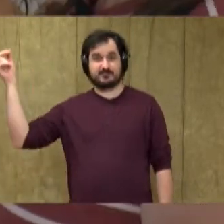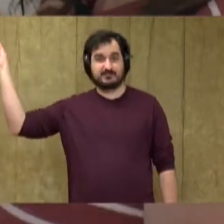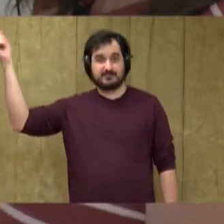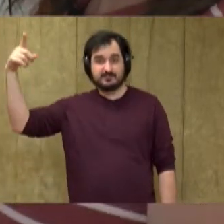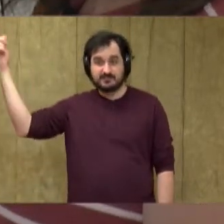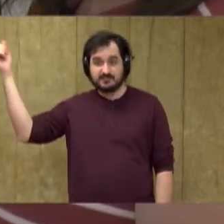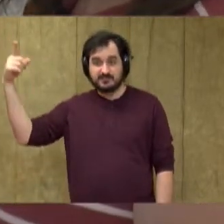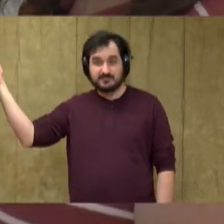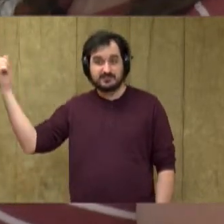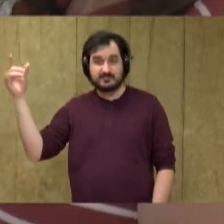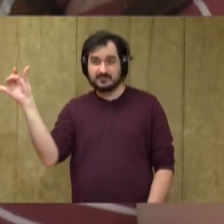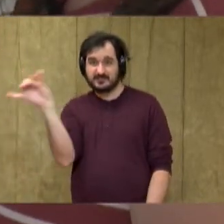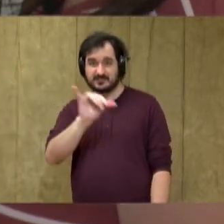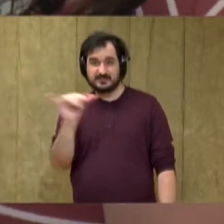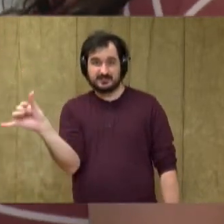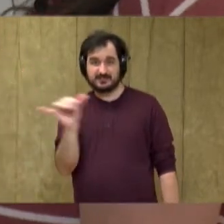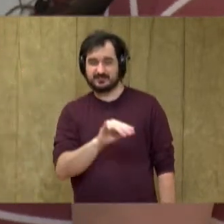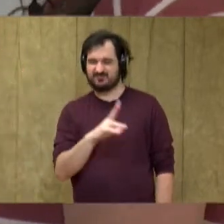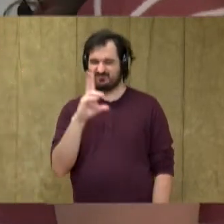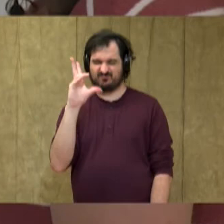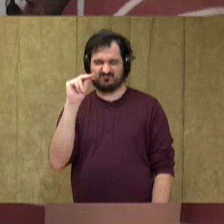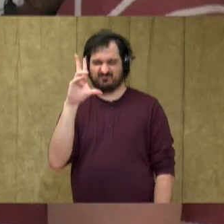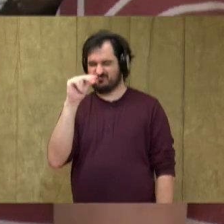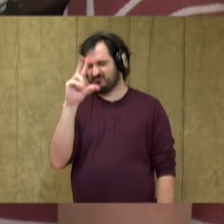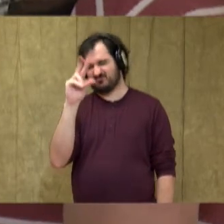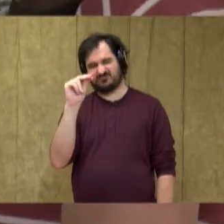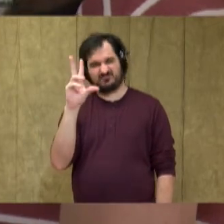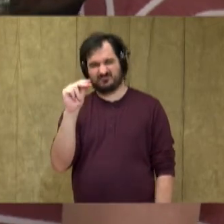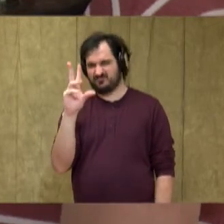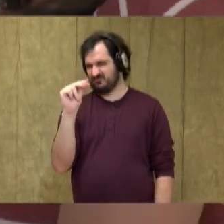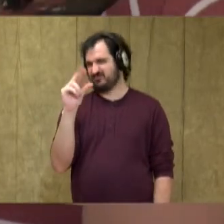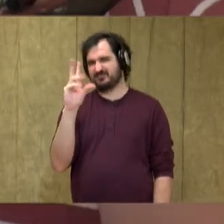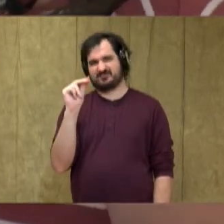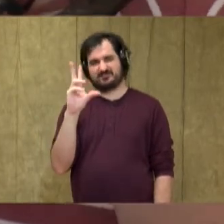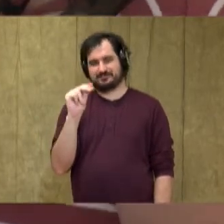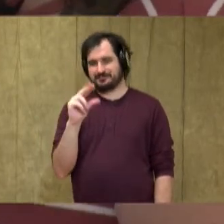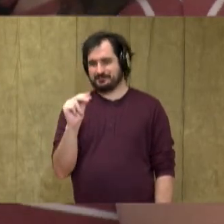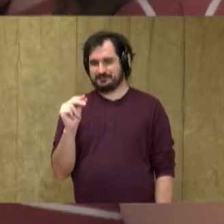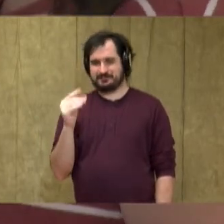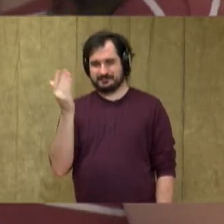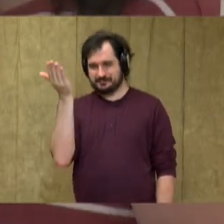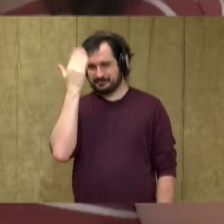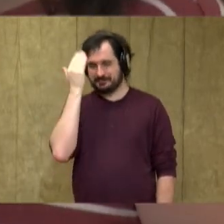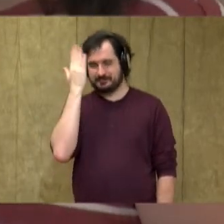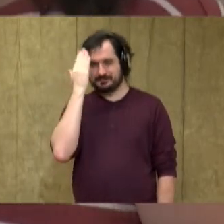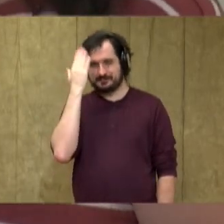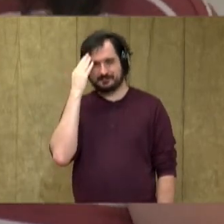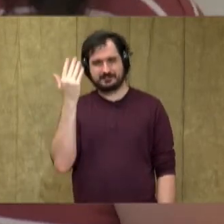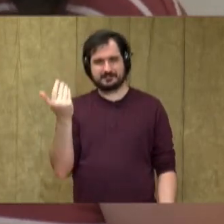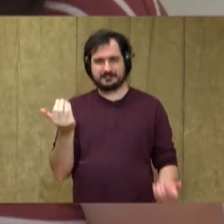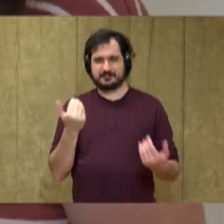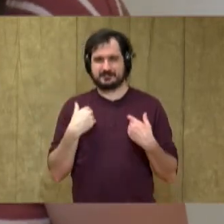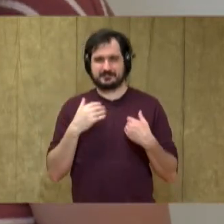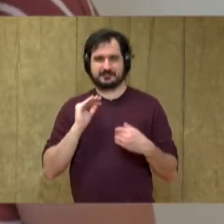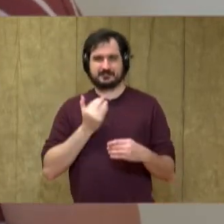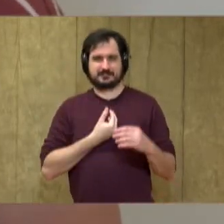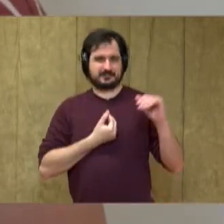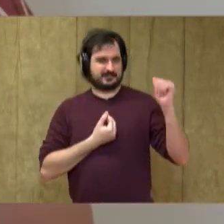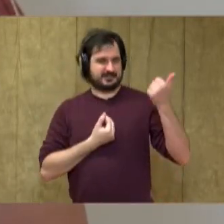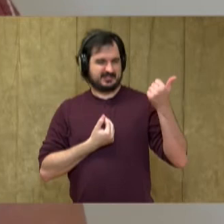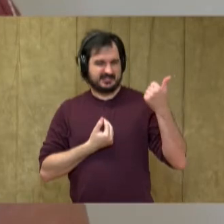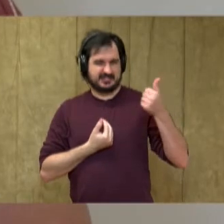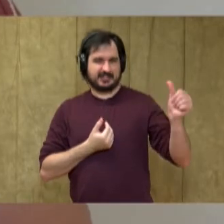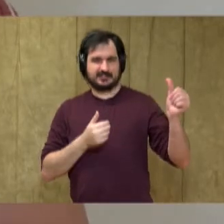those the same amount? No, we know that our tenths and hundredths are not